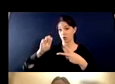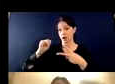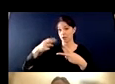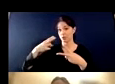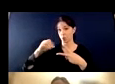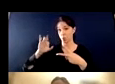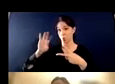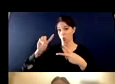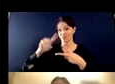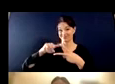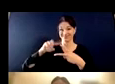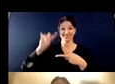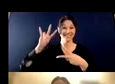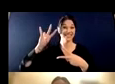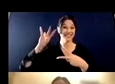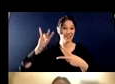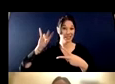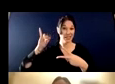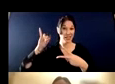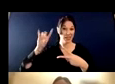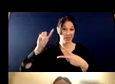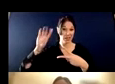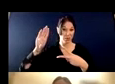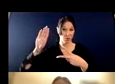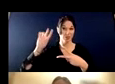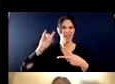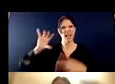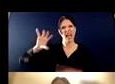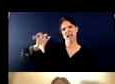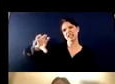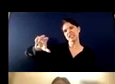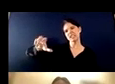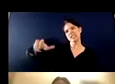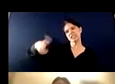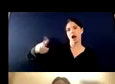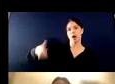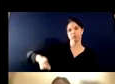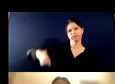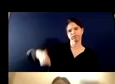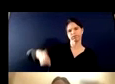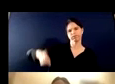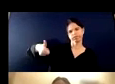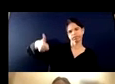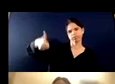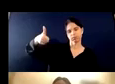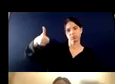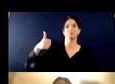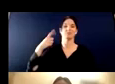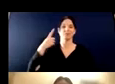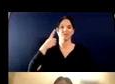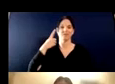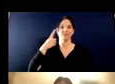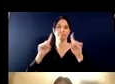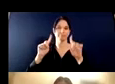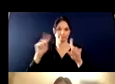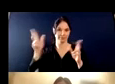are at 70 decibels. That's how loud they needed sound to be in order to hear it.